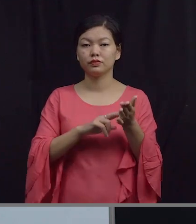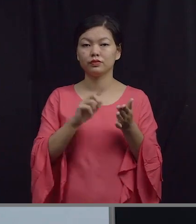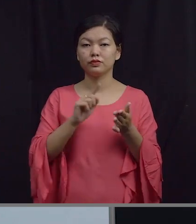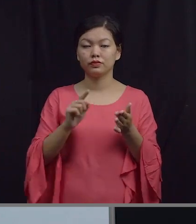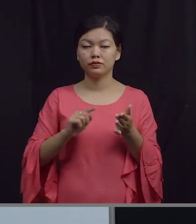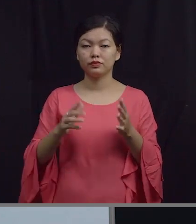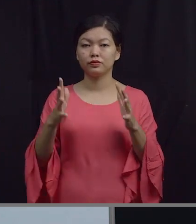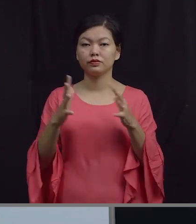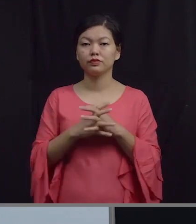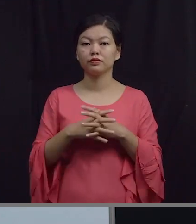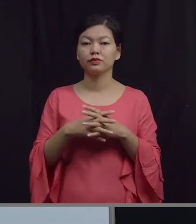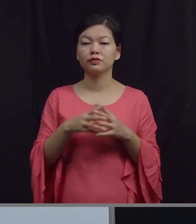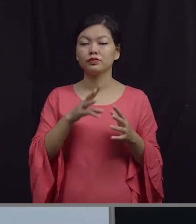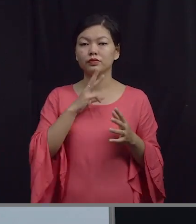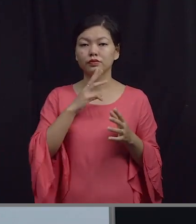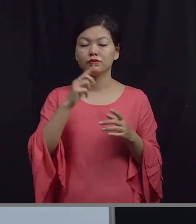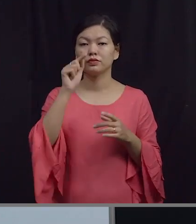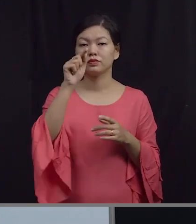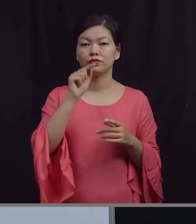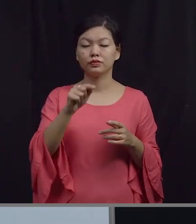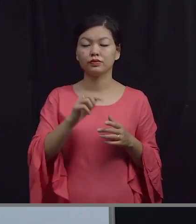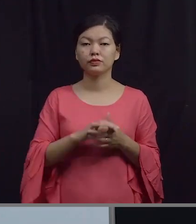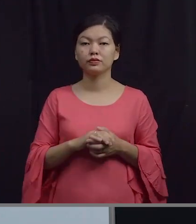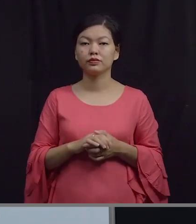water divided by refractive index of what?